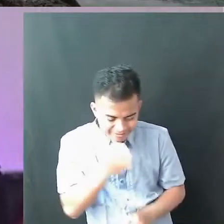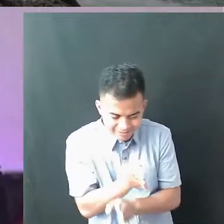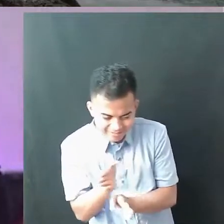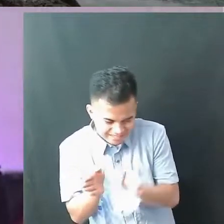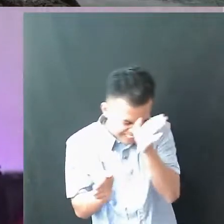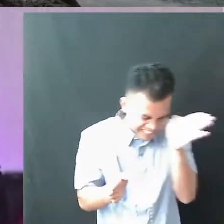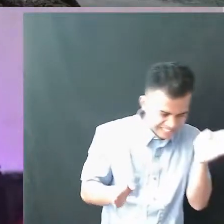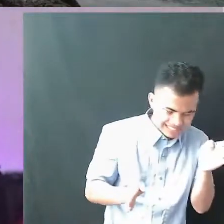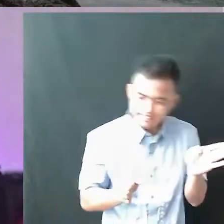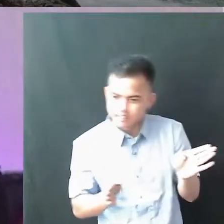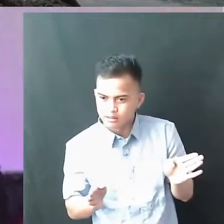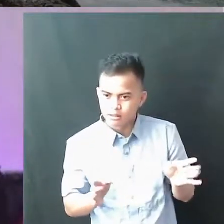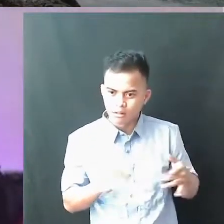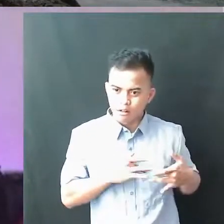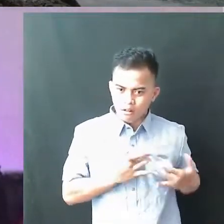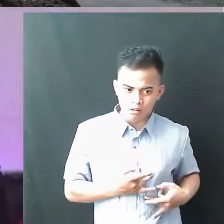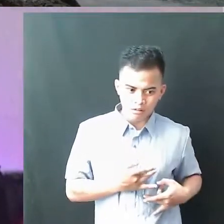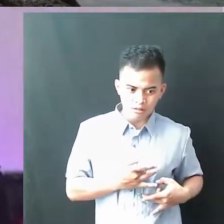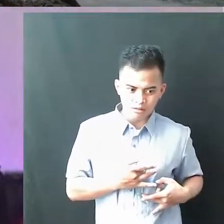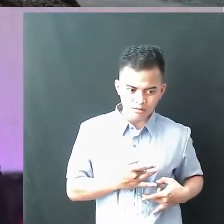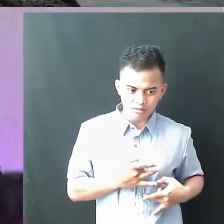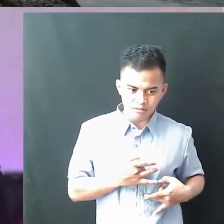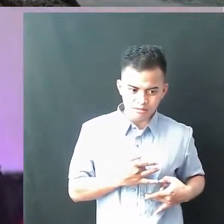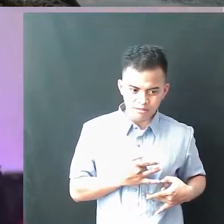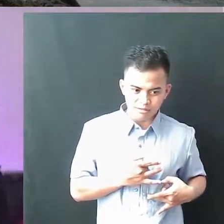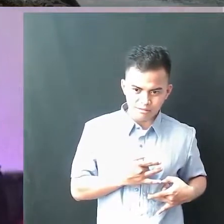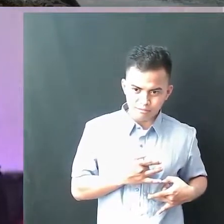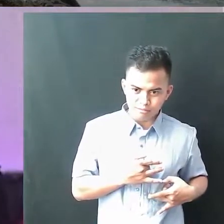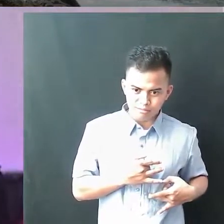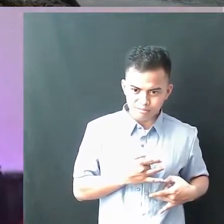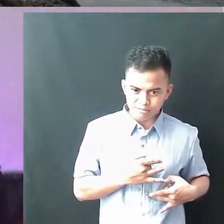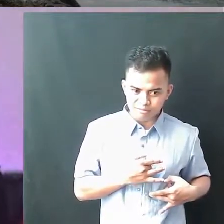you serve the flesh or you serve the Spirit of God.